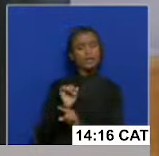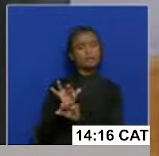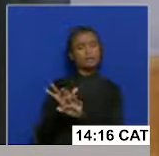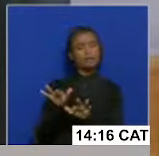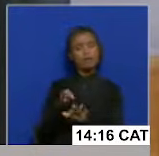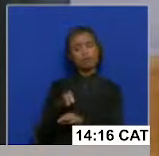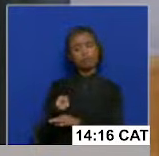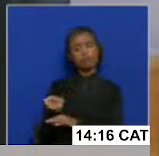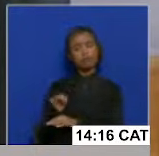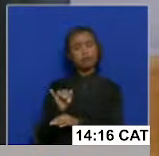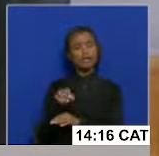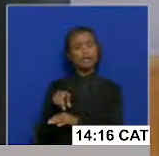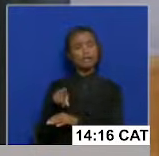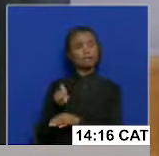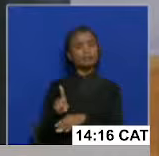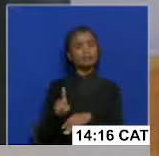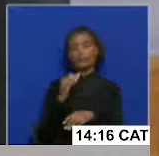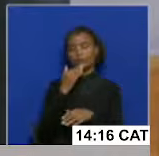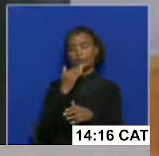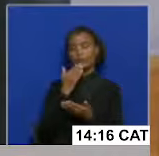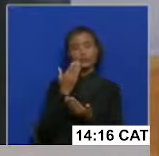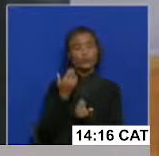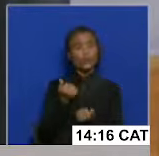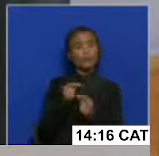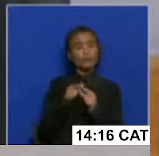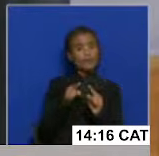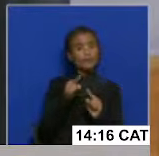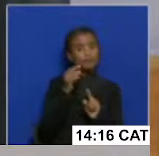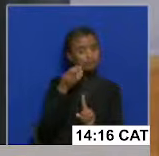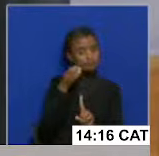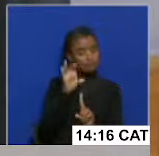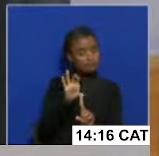task was, and what you were undertaking,